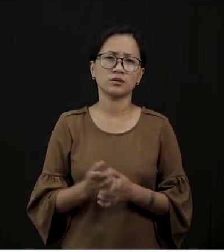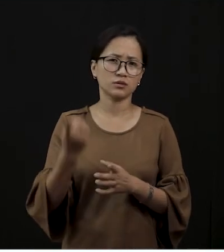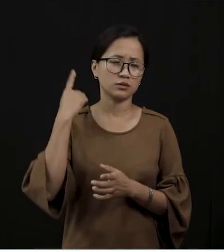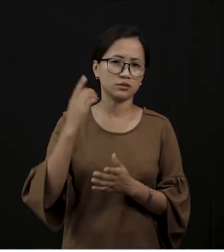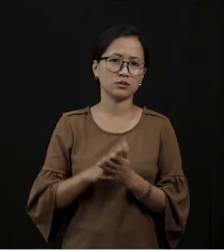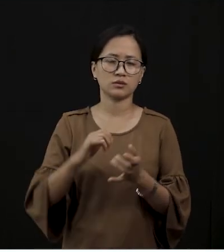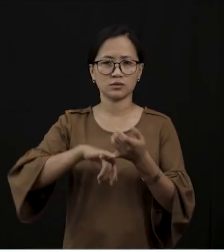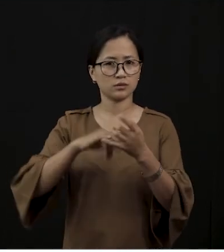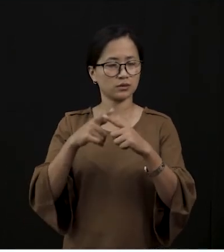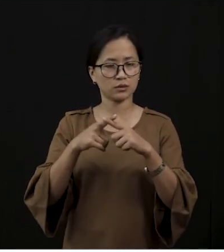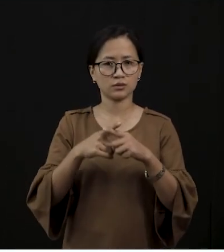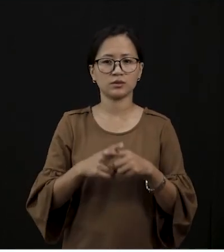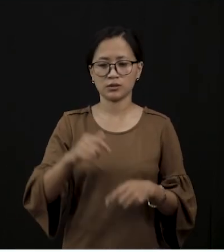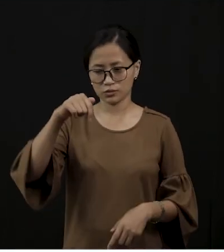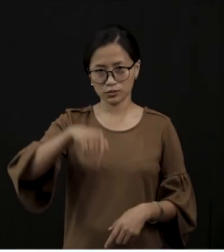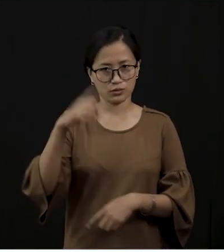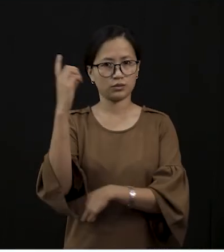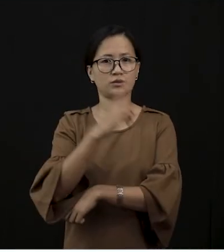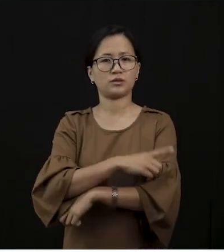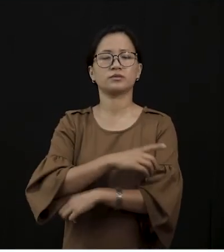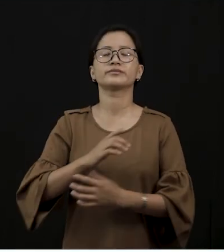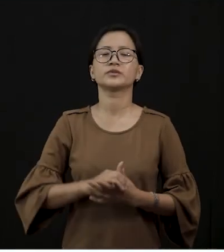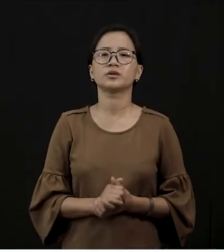was Saturday. Then today is